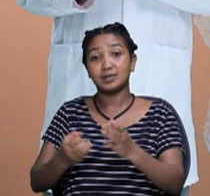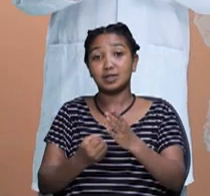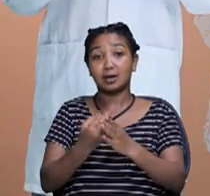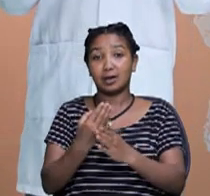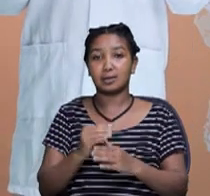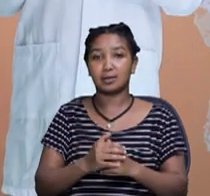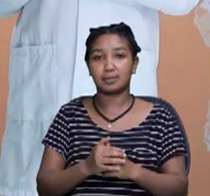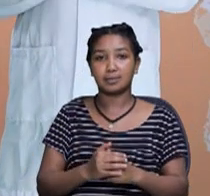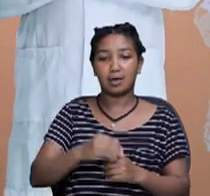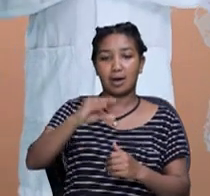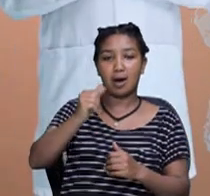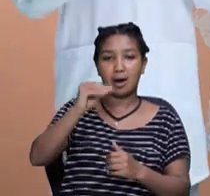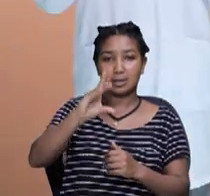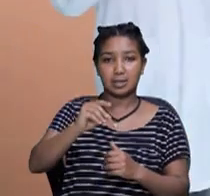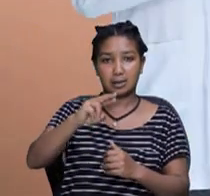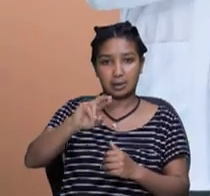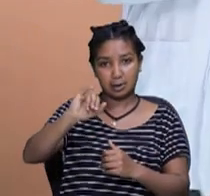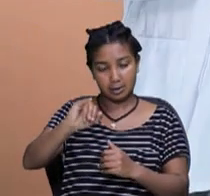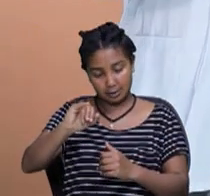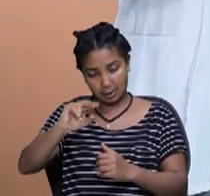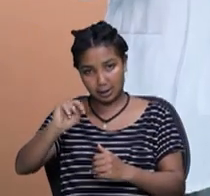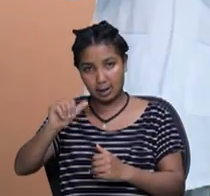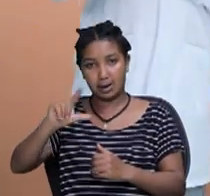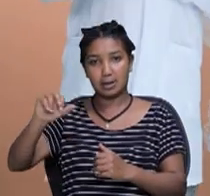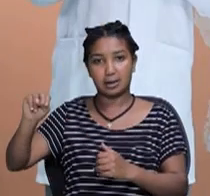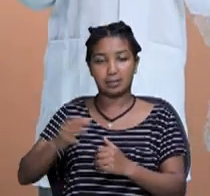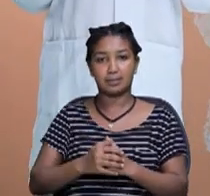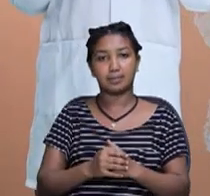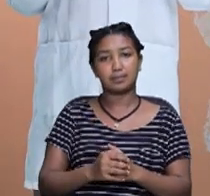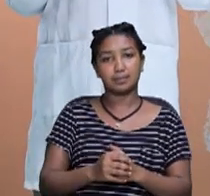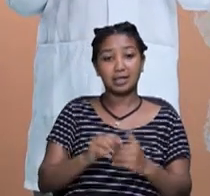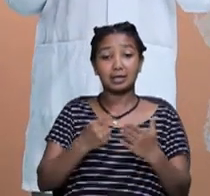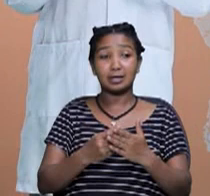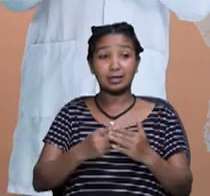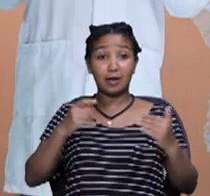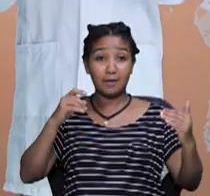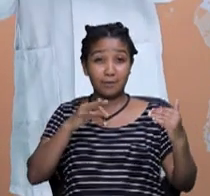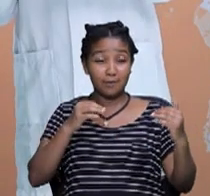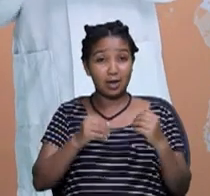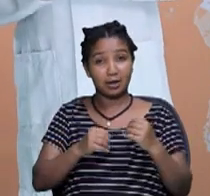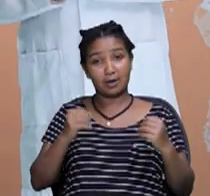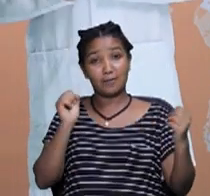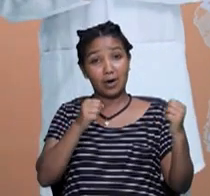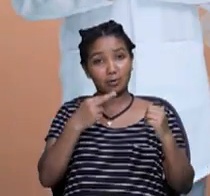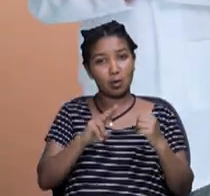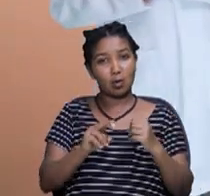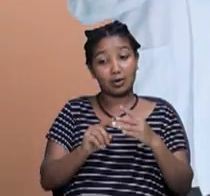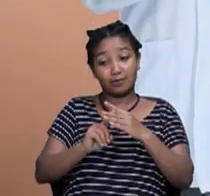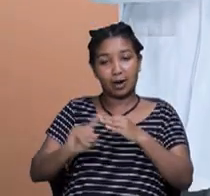secrete adrenaline. Adrenaline is a fight or flight